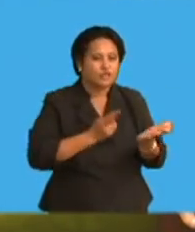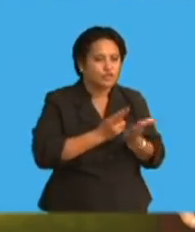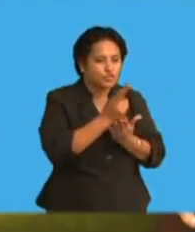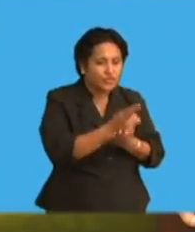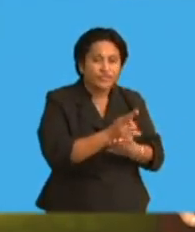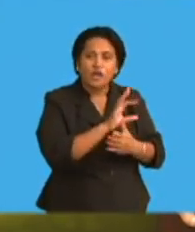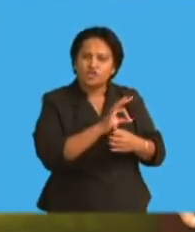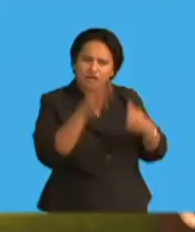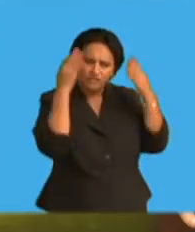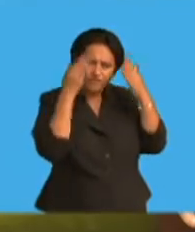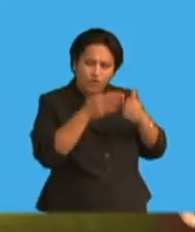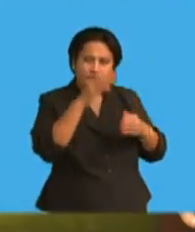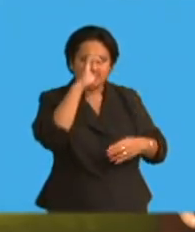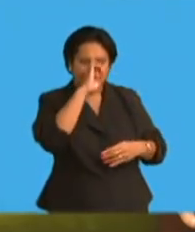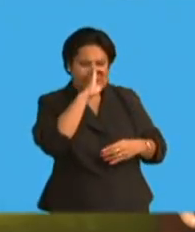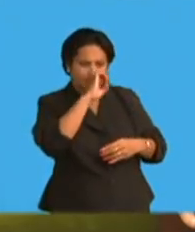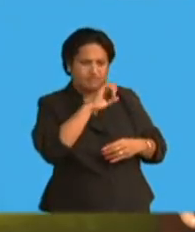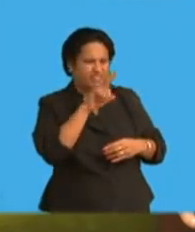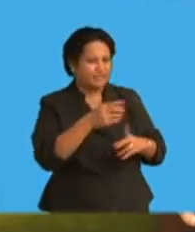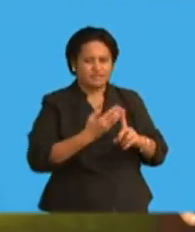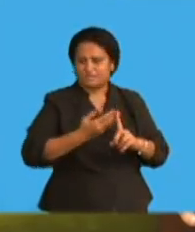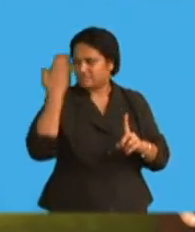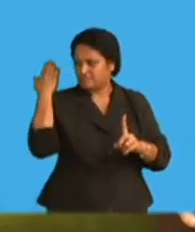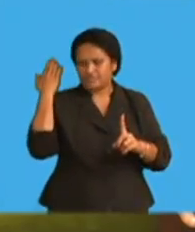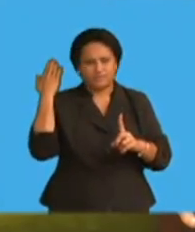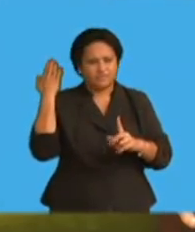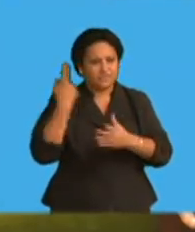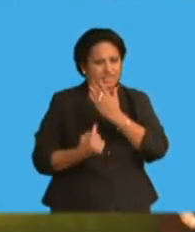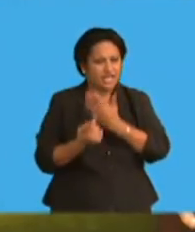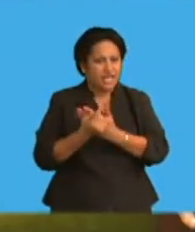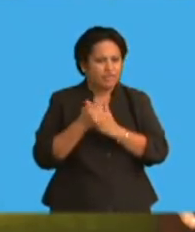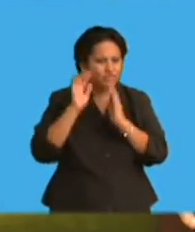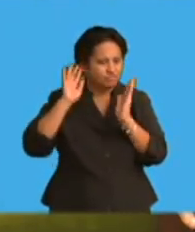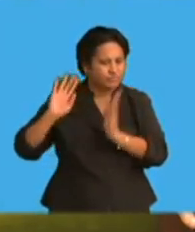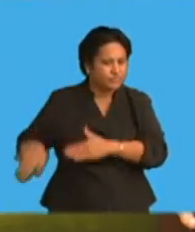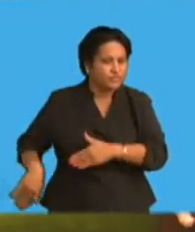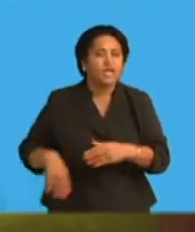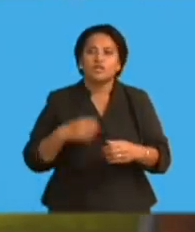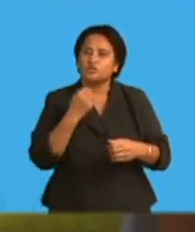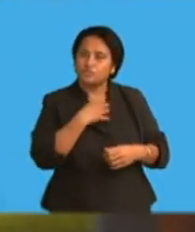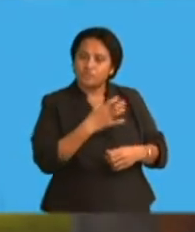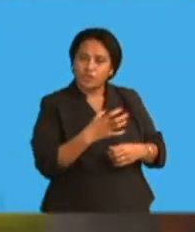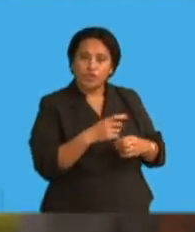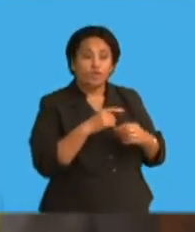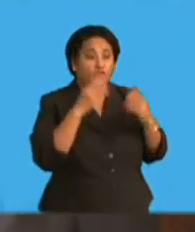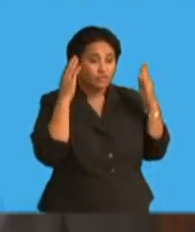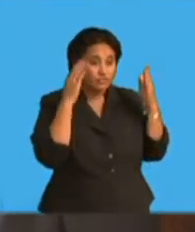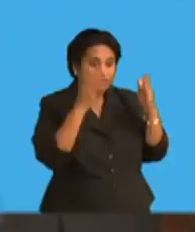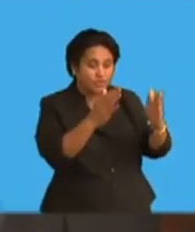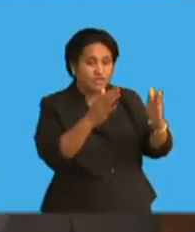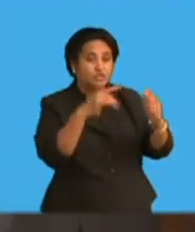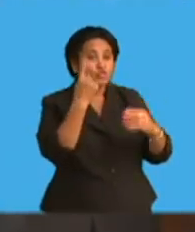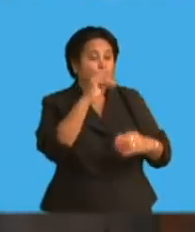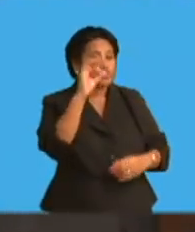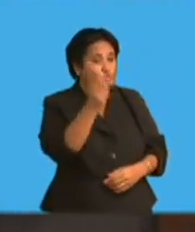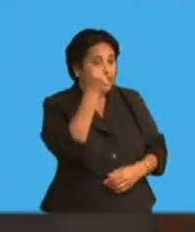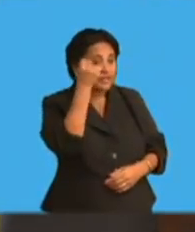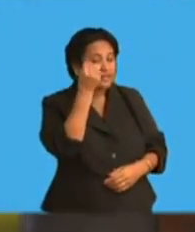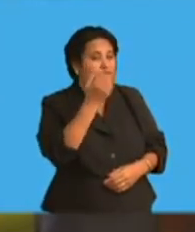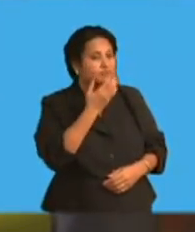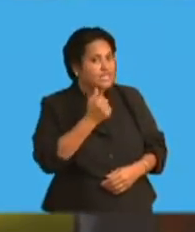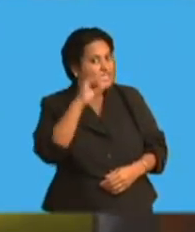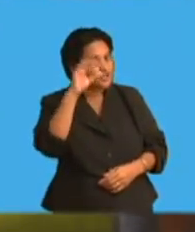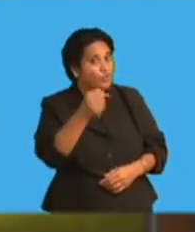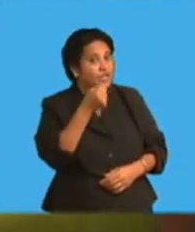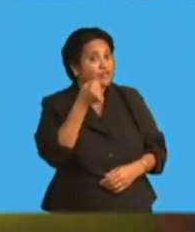ethnicity. That's been the bane of our past. Let's not delve into that. And if anybody, whoever wins, we must win it